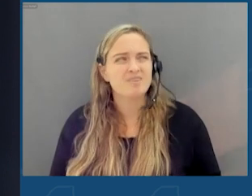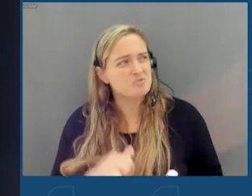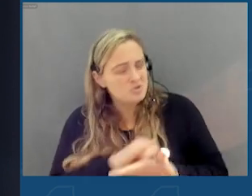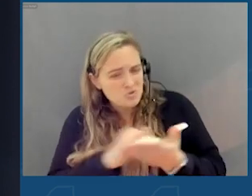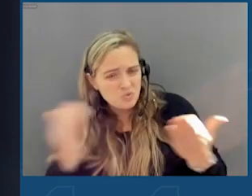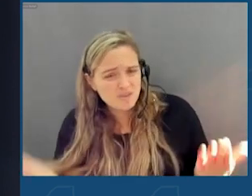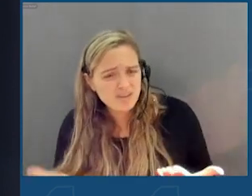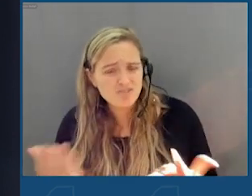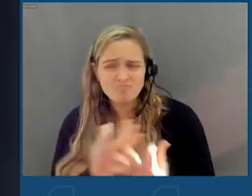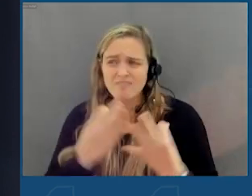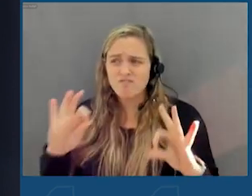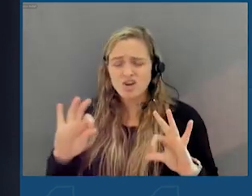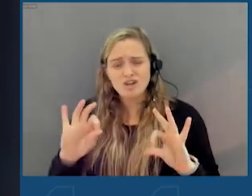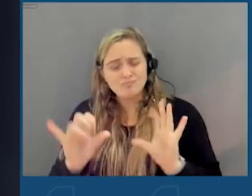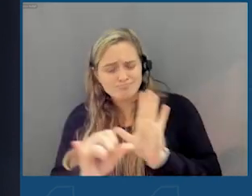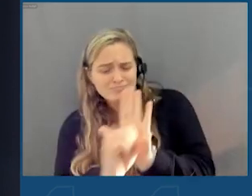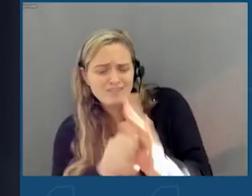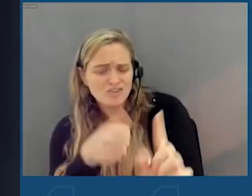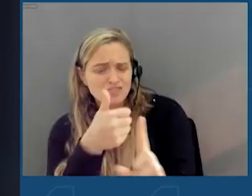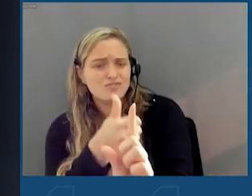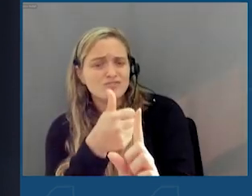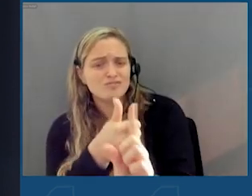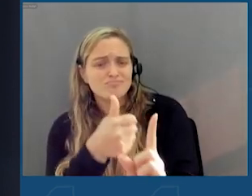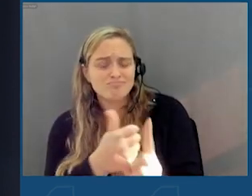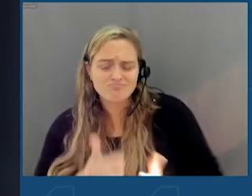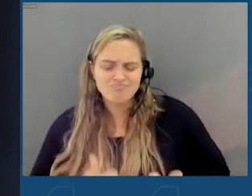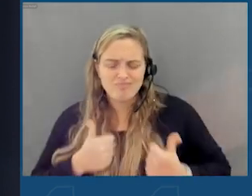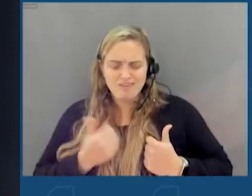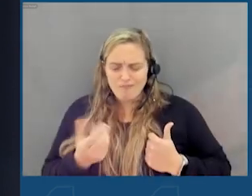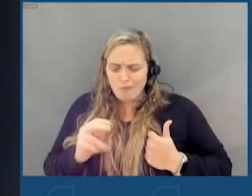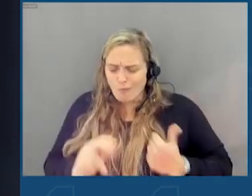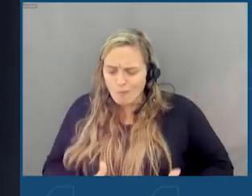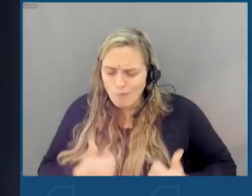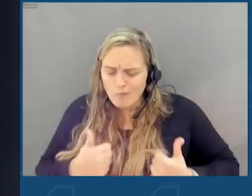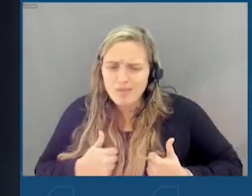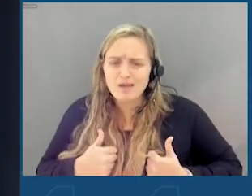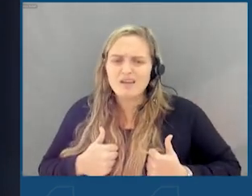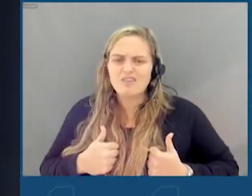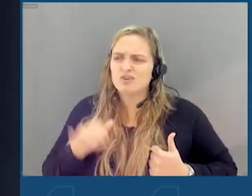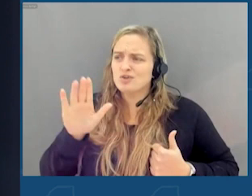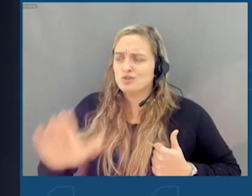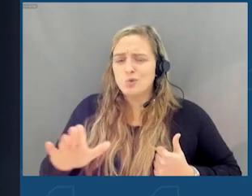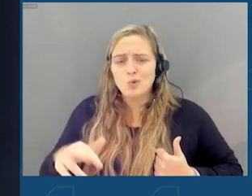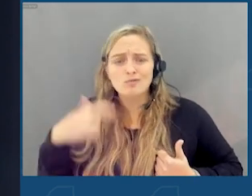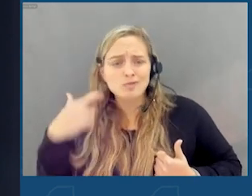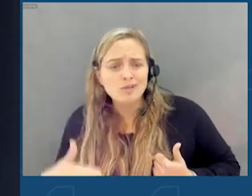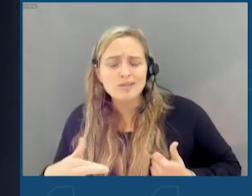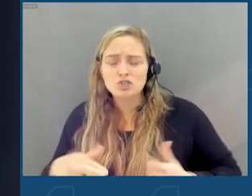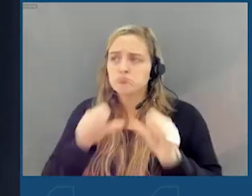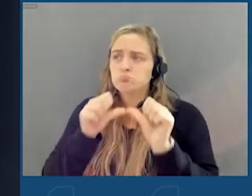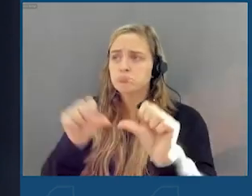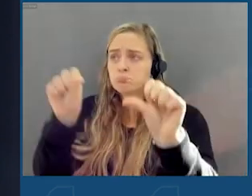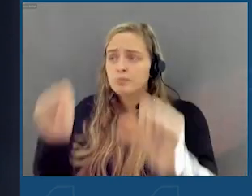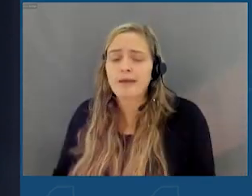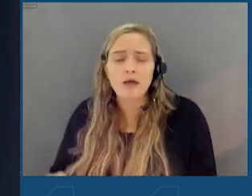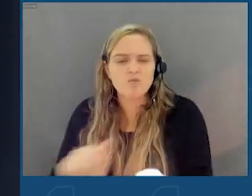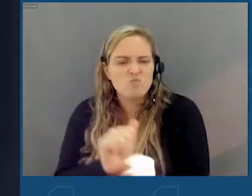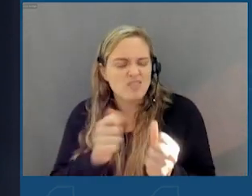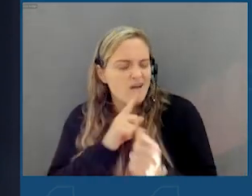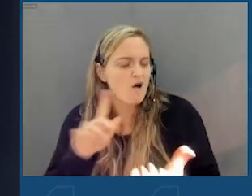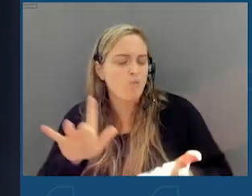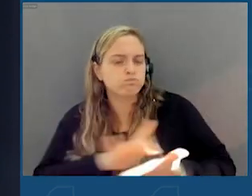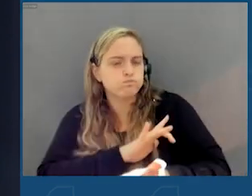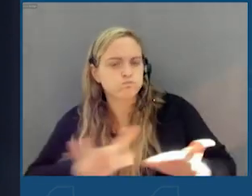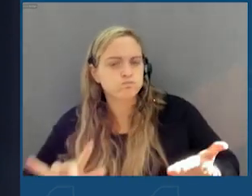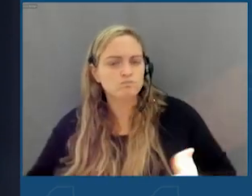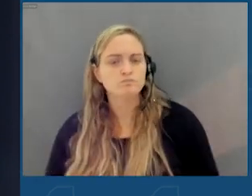you are, live your life, and practice your faith free from persecution. When our